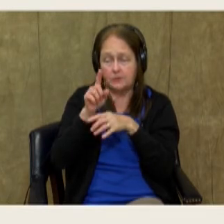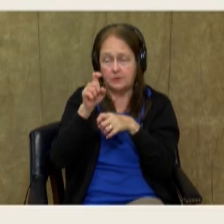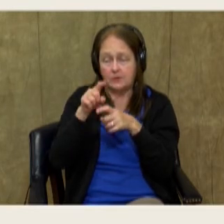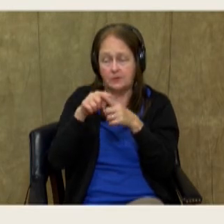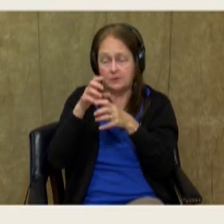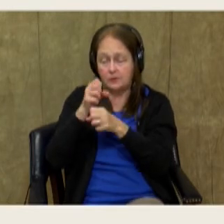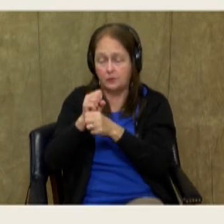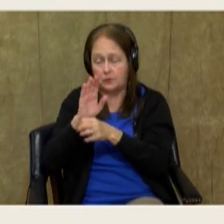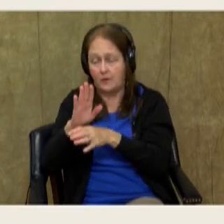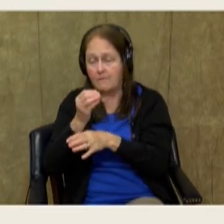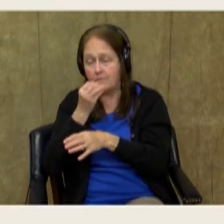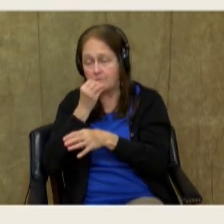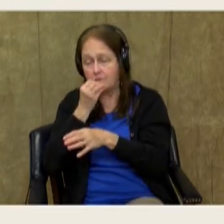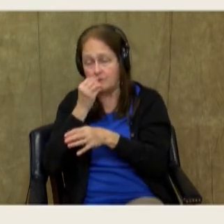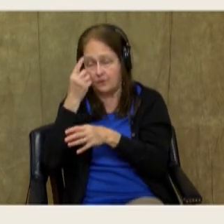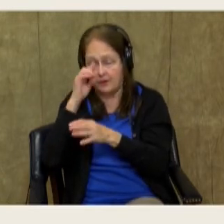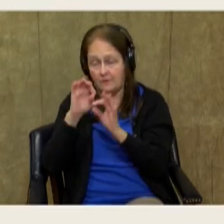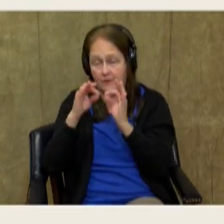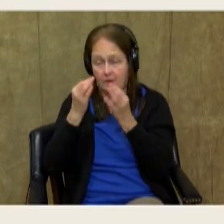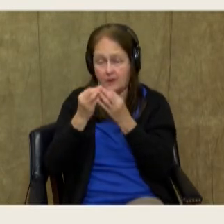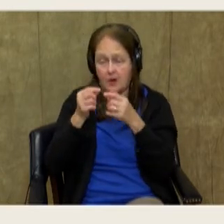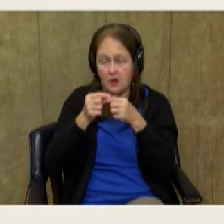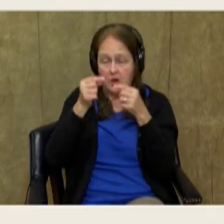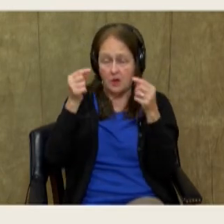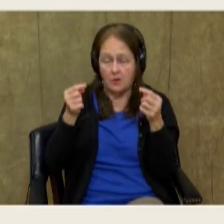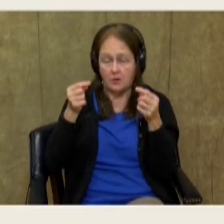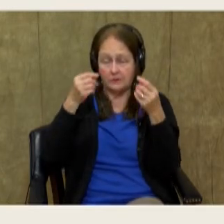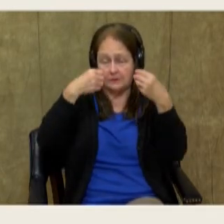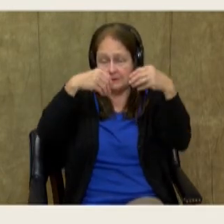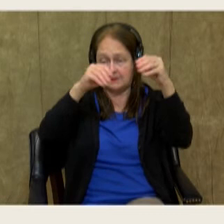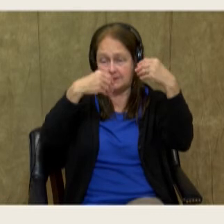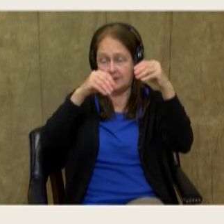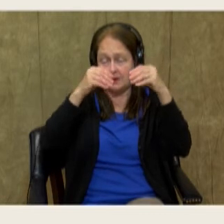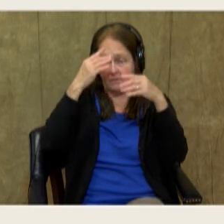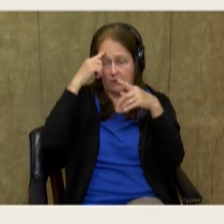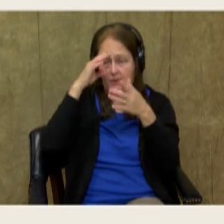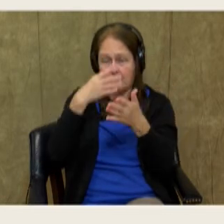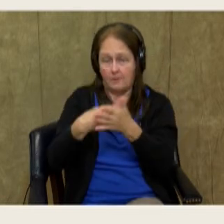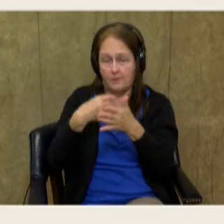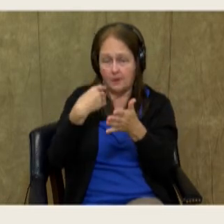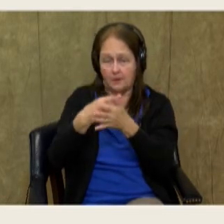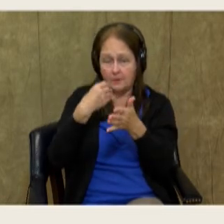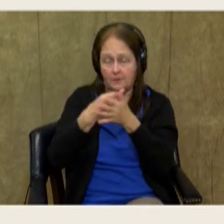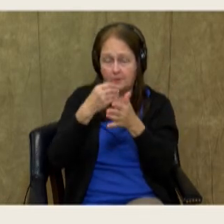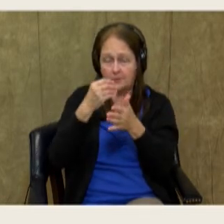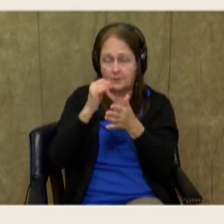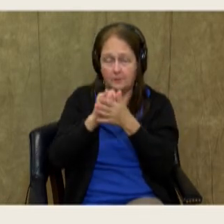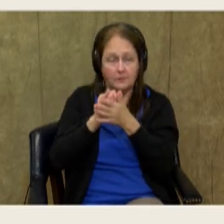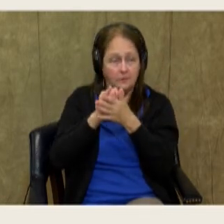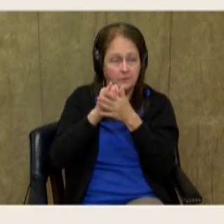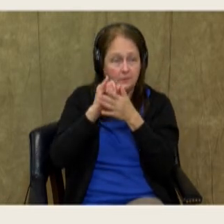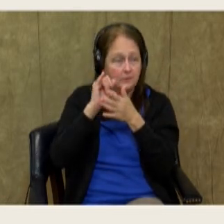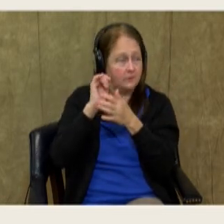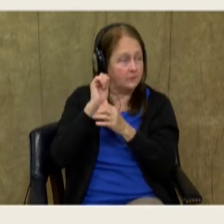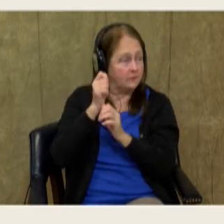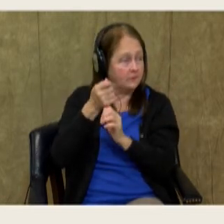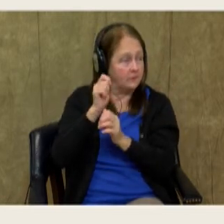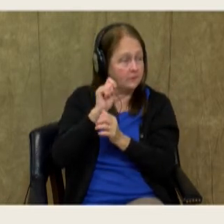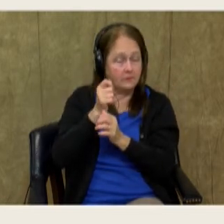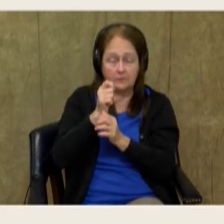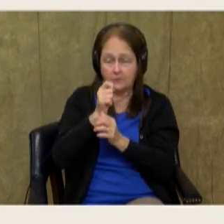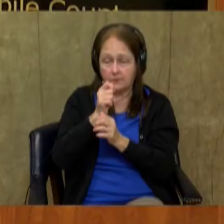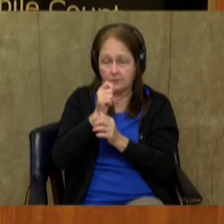catching is to feed your family. It's the opposite of commercial fishing for profit. It's also not the same as recreational fishing that we might